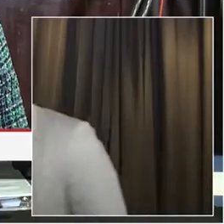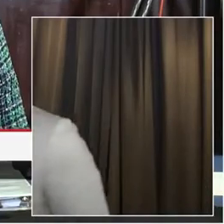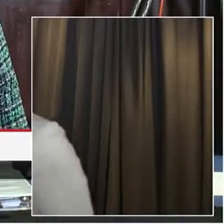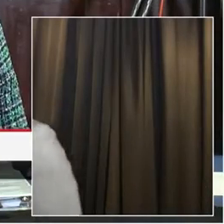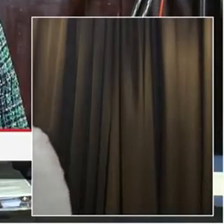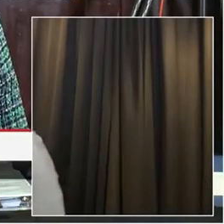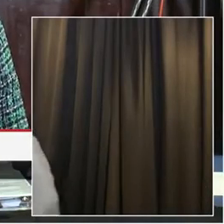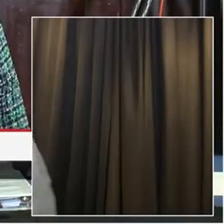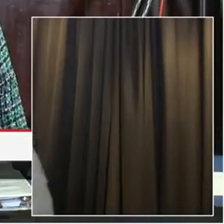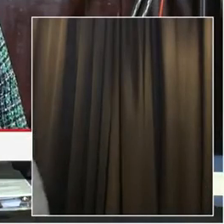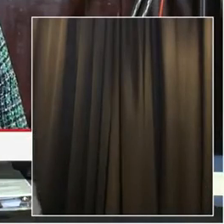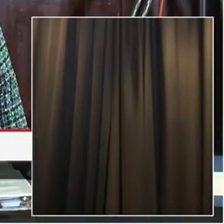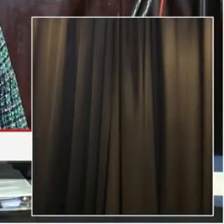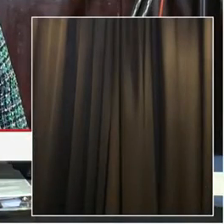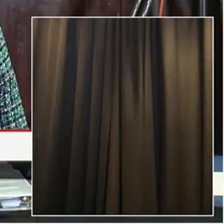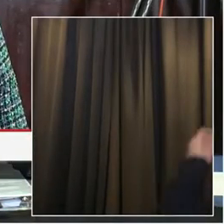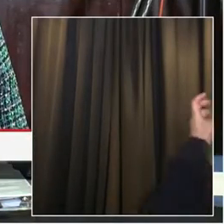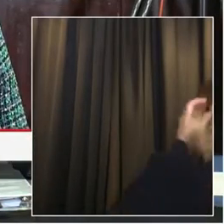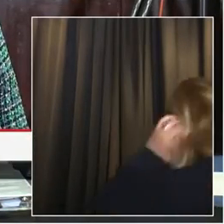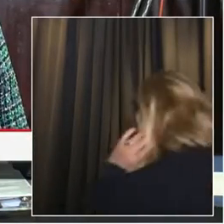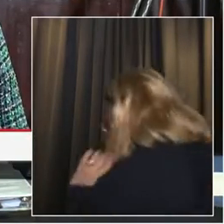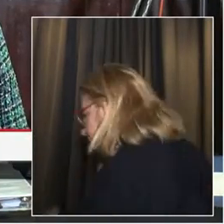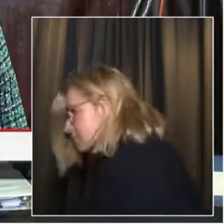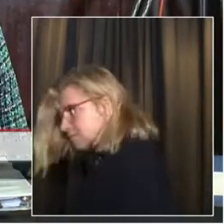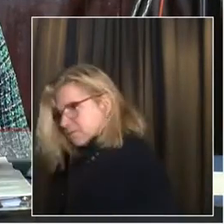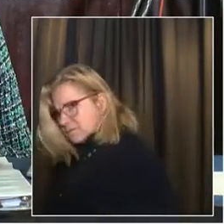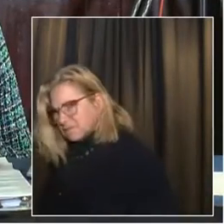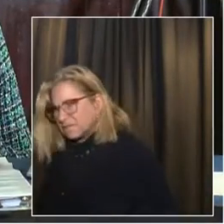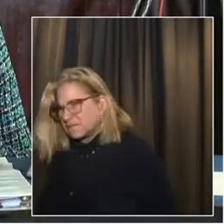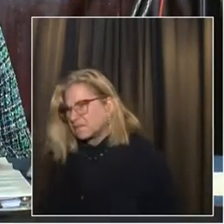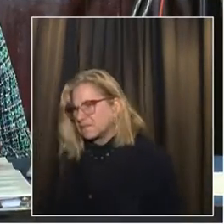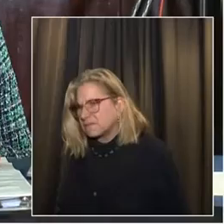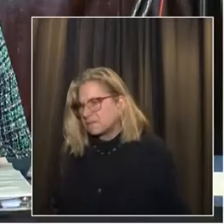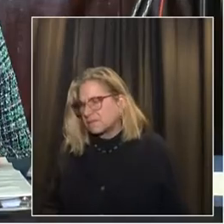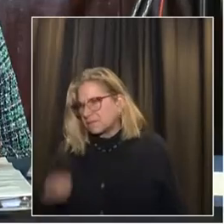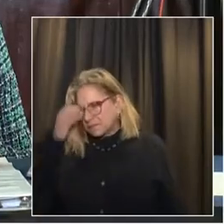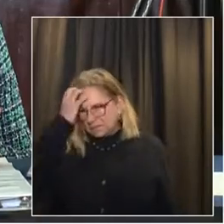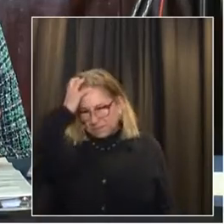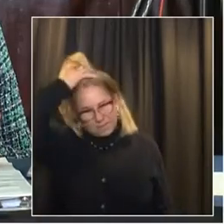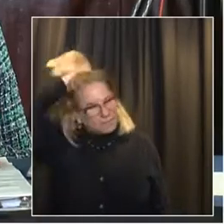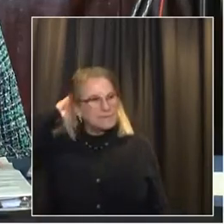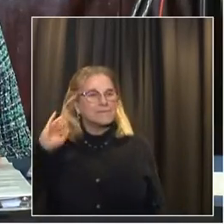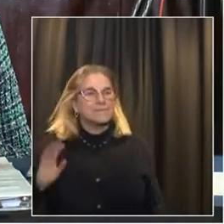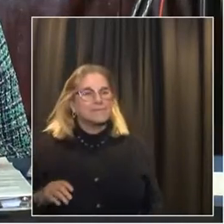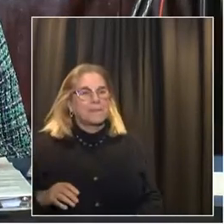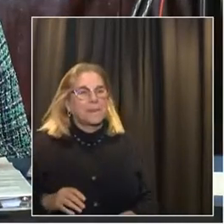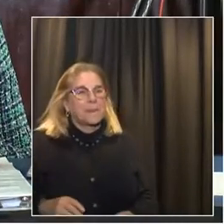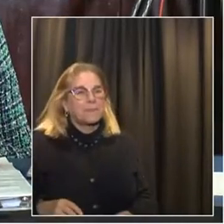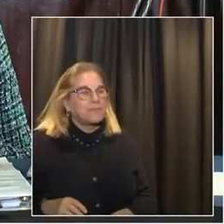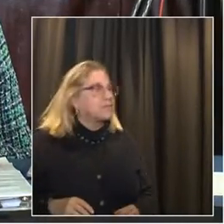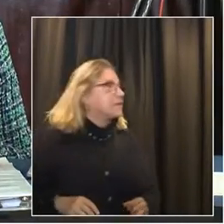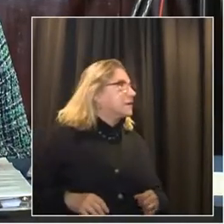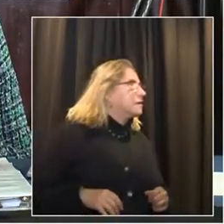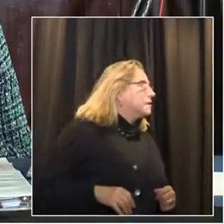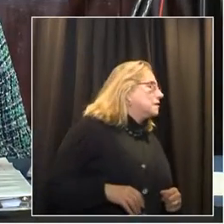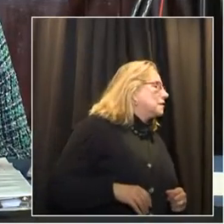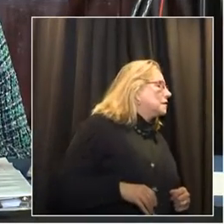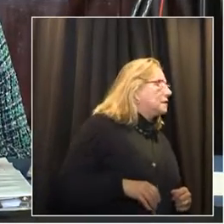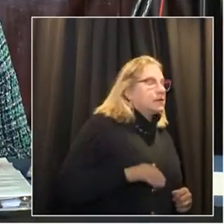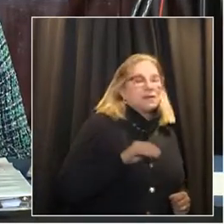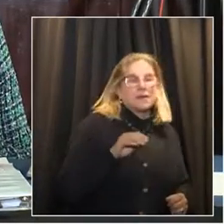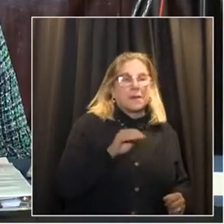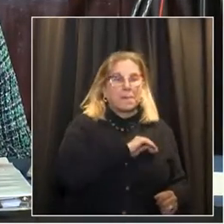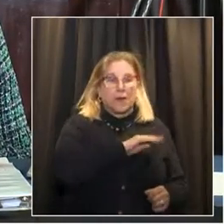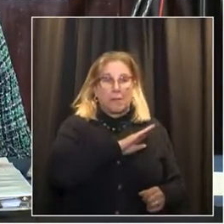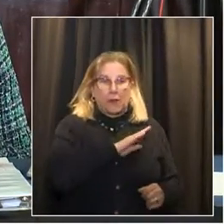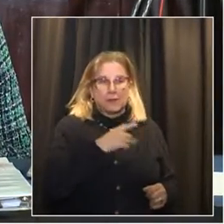members, where you can call me or drop in my office. I'll try to keep it on the same day. And of course, you can reach me anytime, but